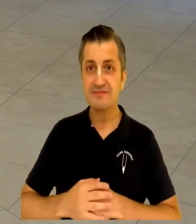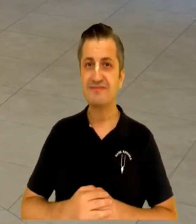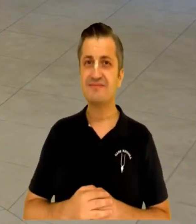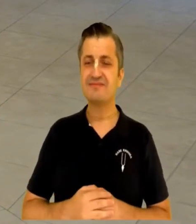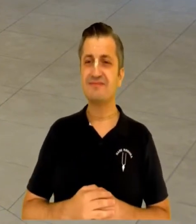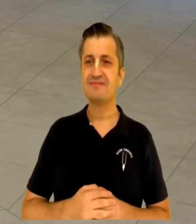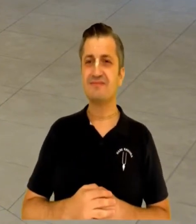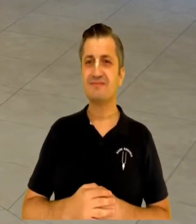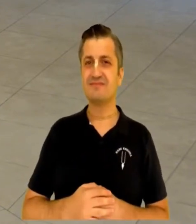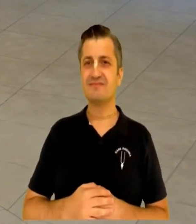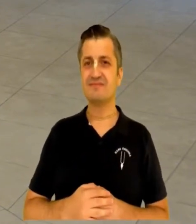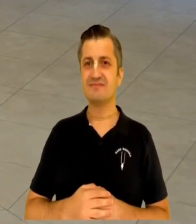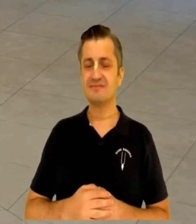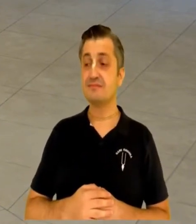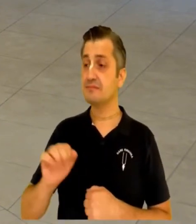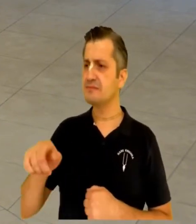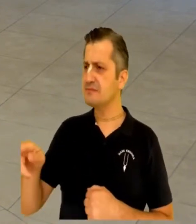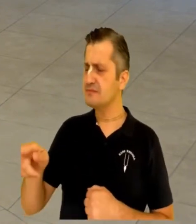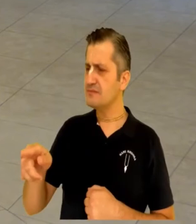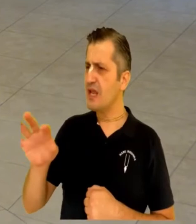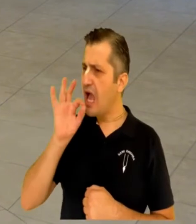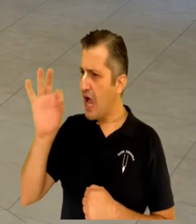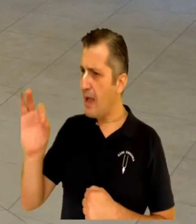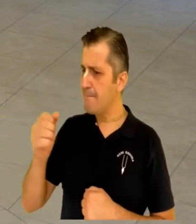So you're saying we should learn from our mistakes.